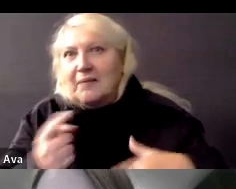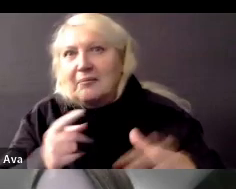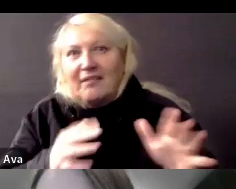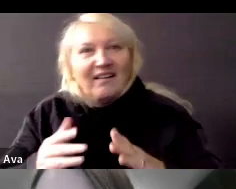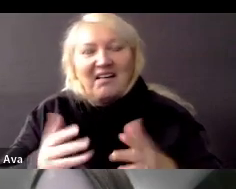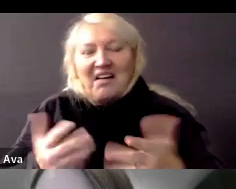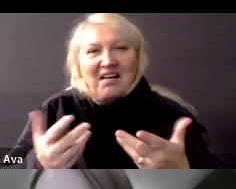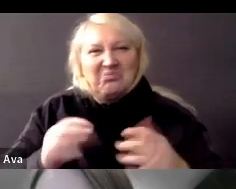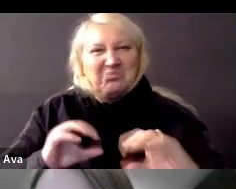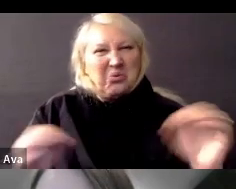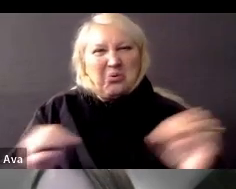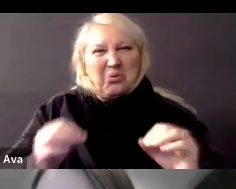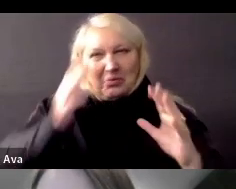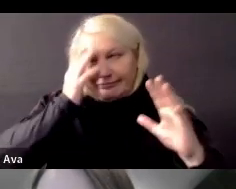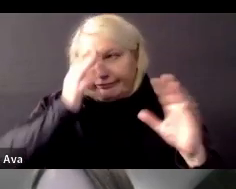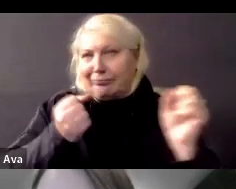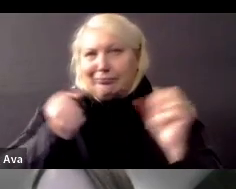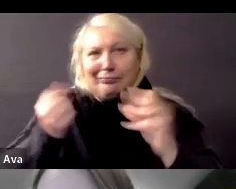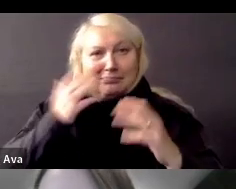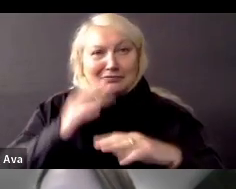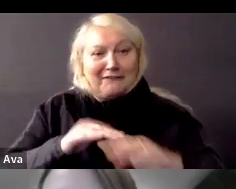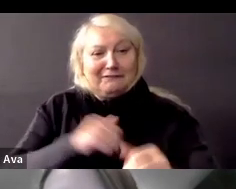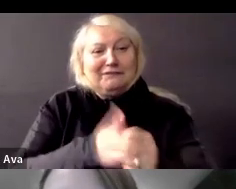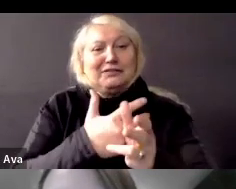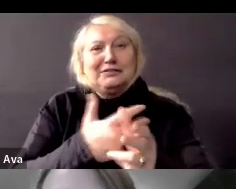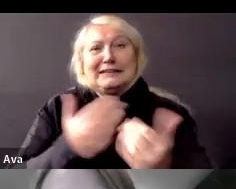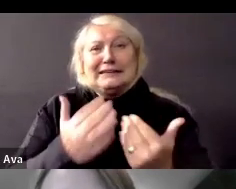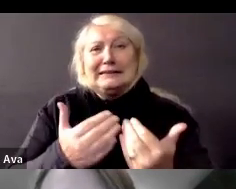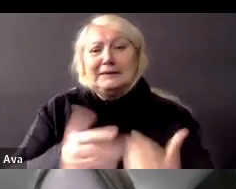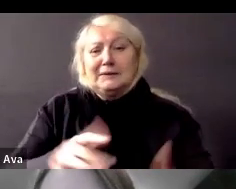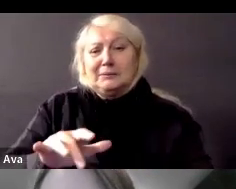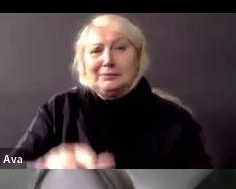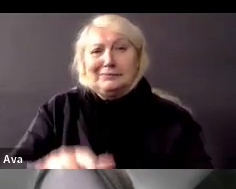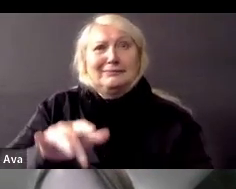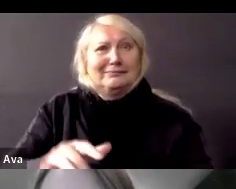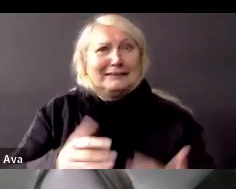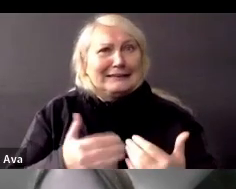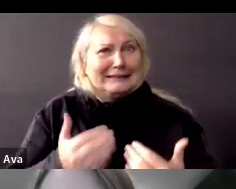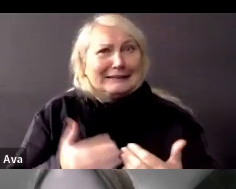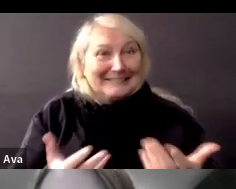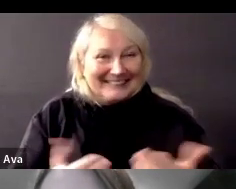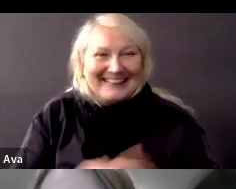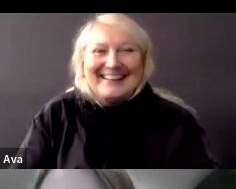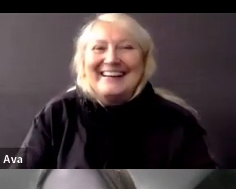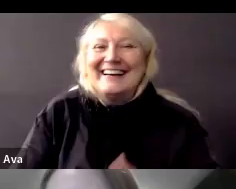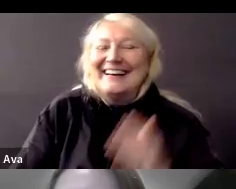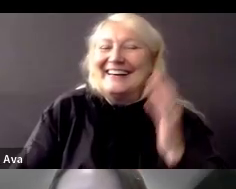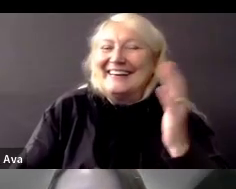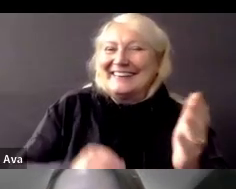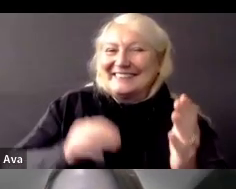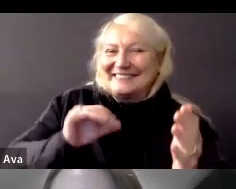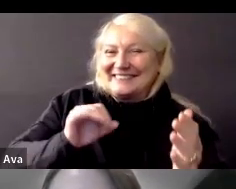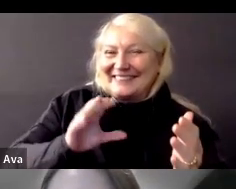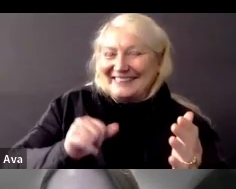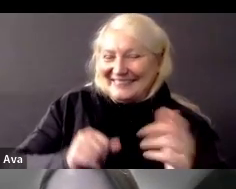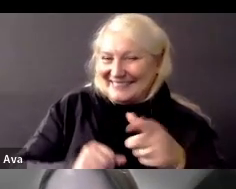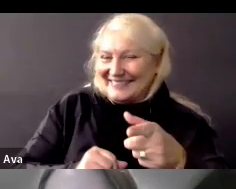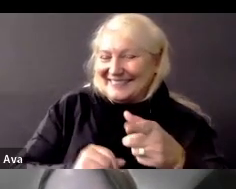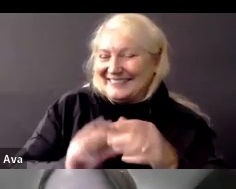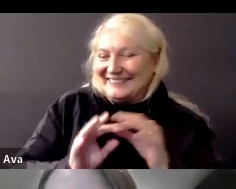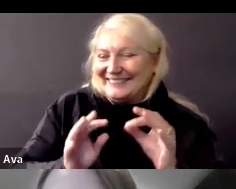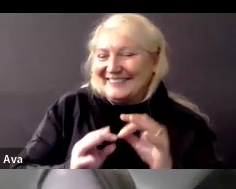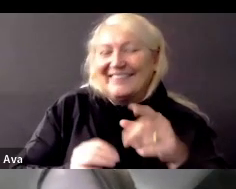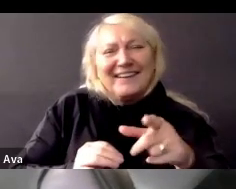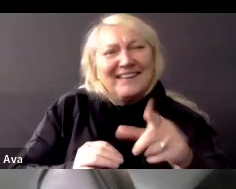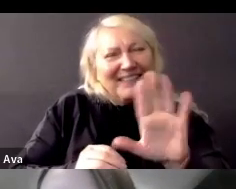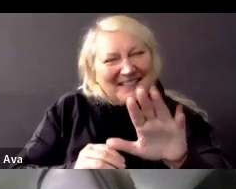it great. I remember we were talking about, and I know the pandemic was a little